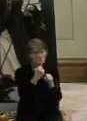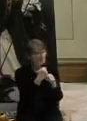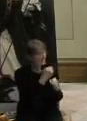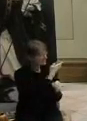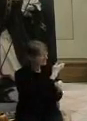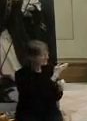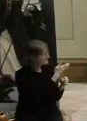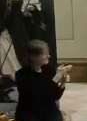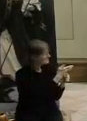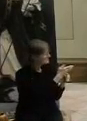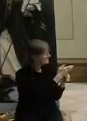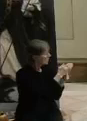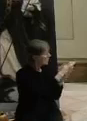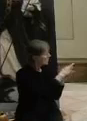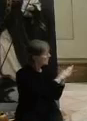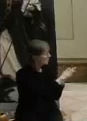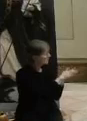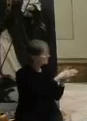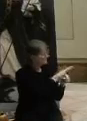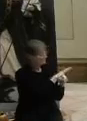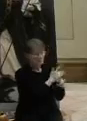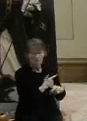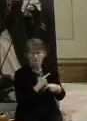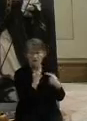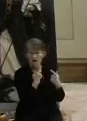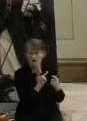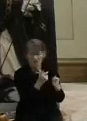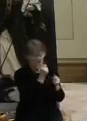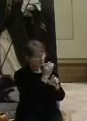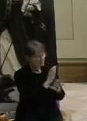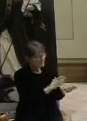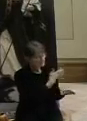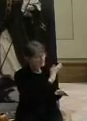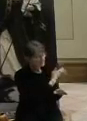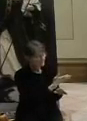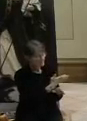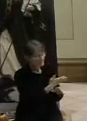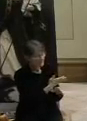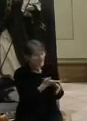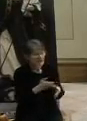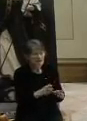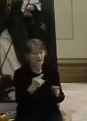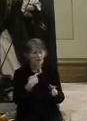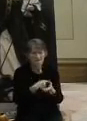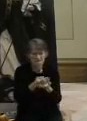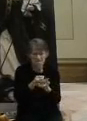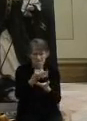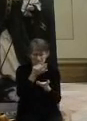them, you fill them with light, you bless them and bestow them upon us.